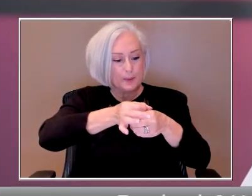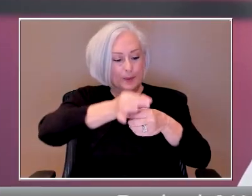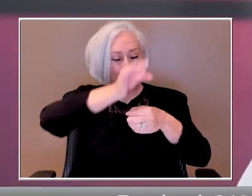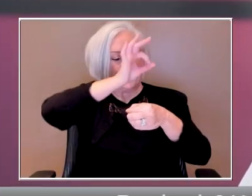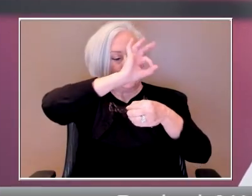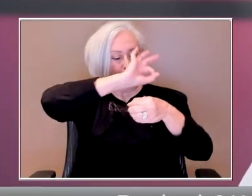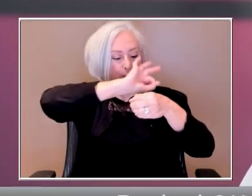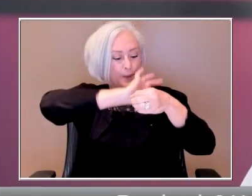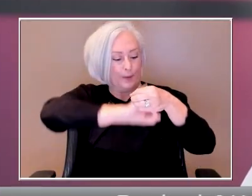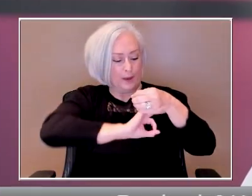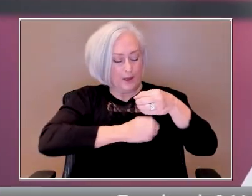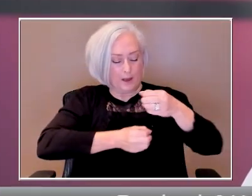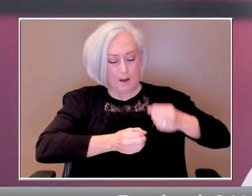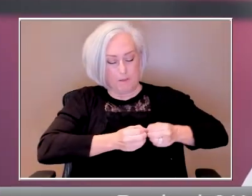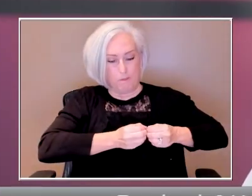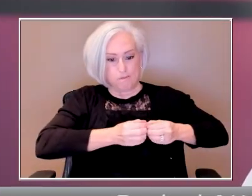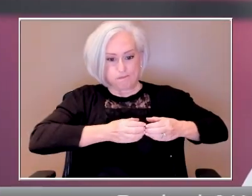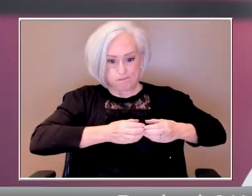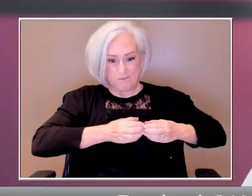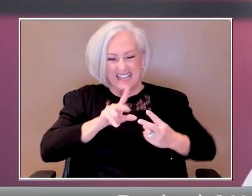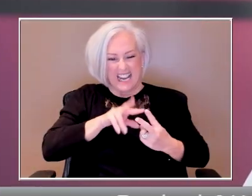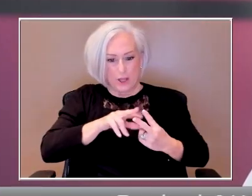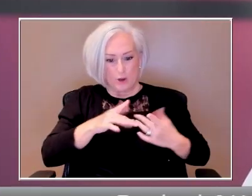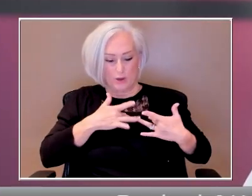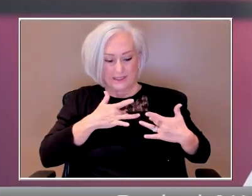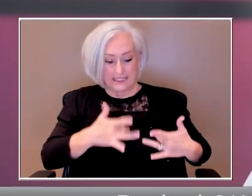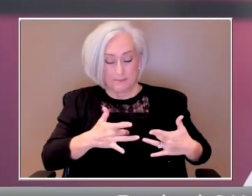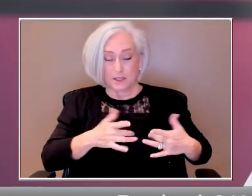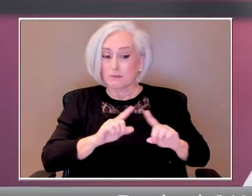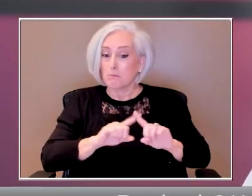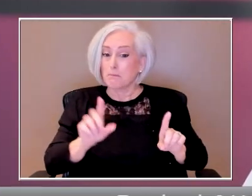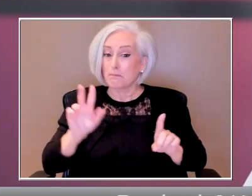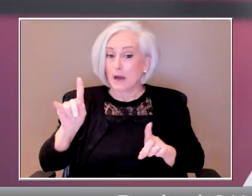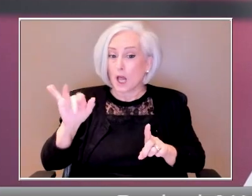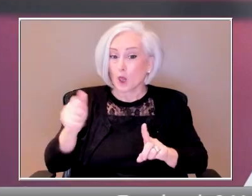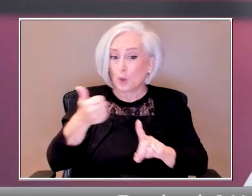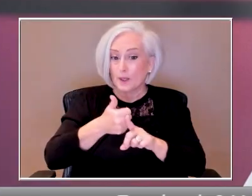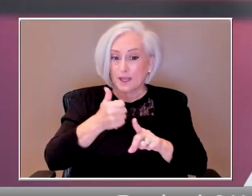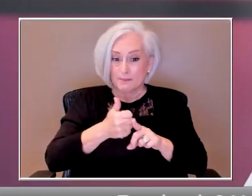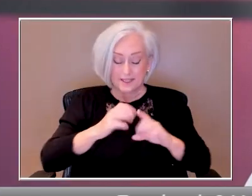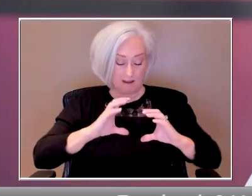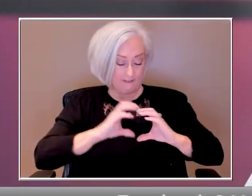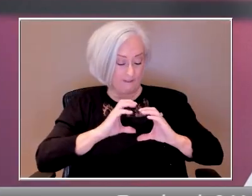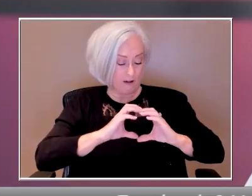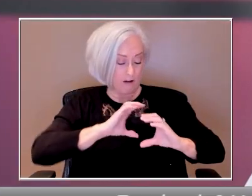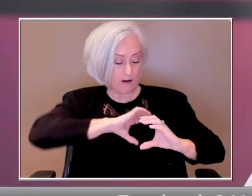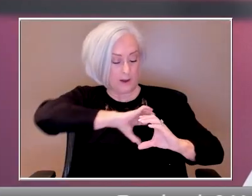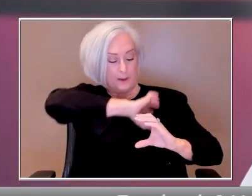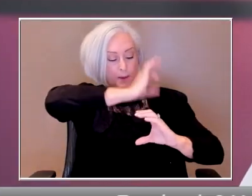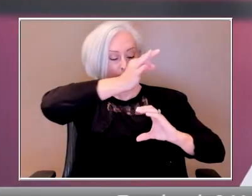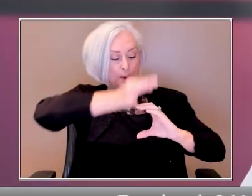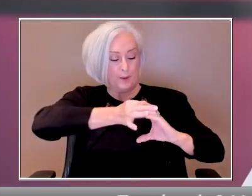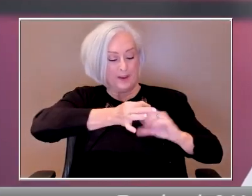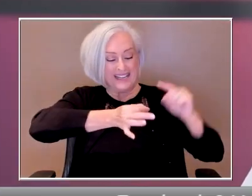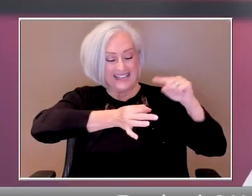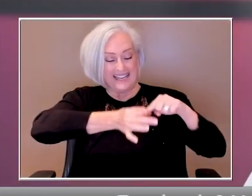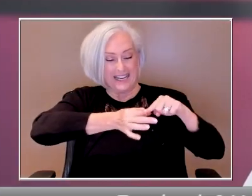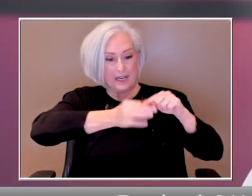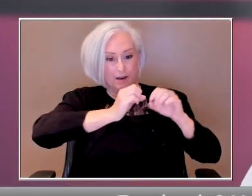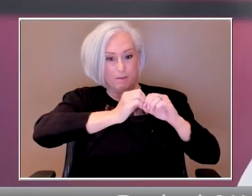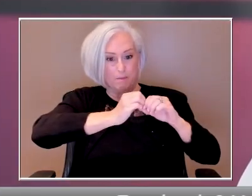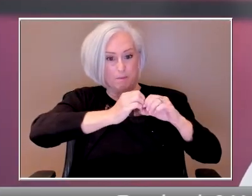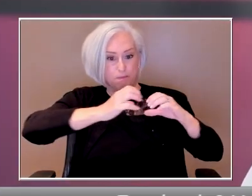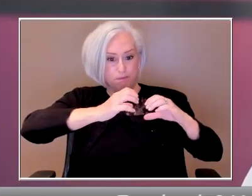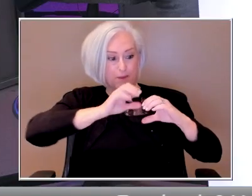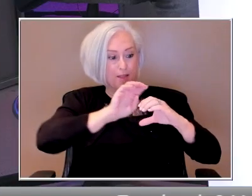root is a very eloquent area of the aorta where the coronary arteries come off. And where is it in the